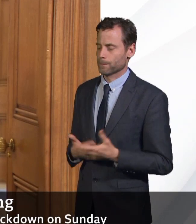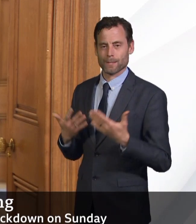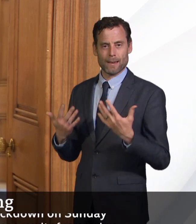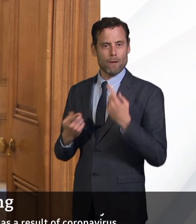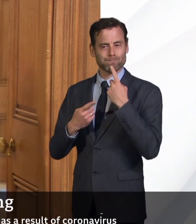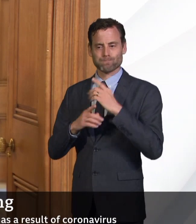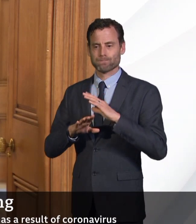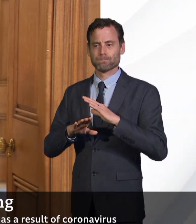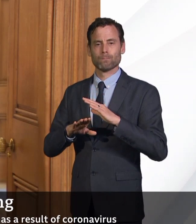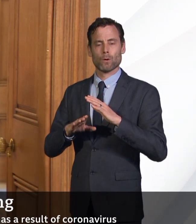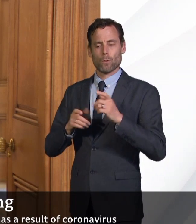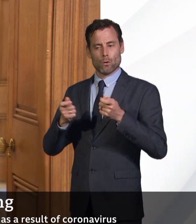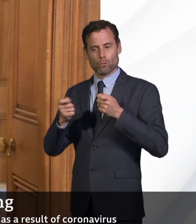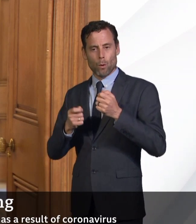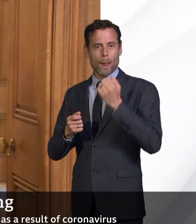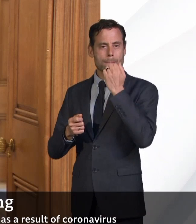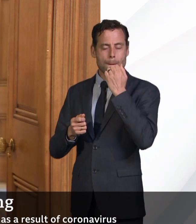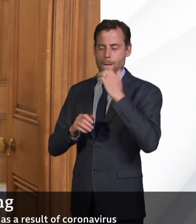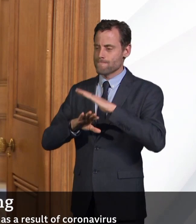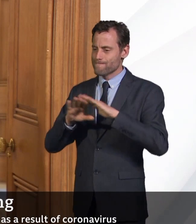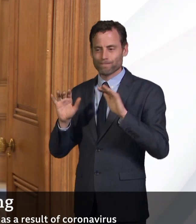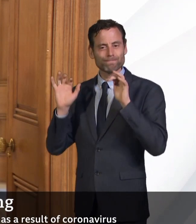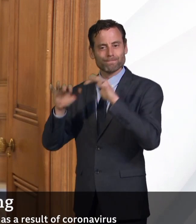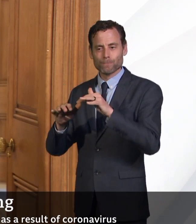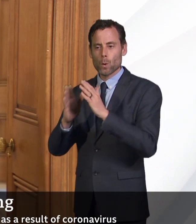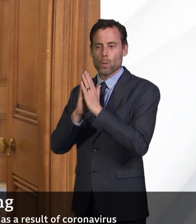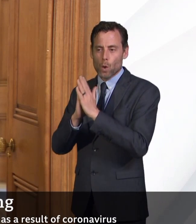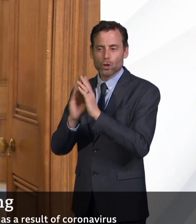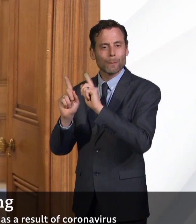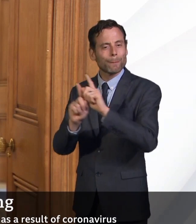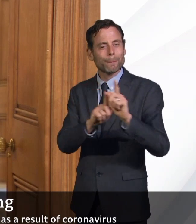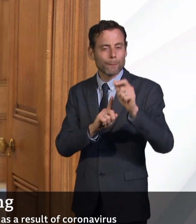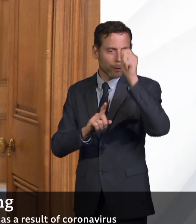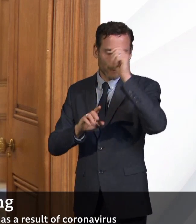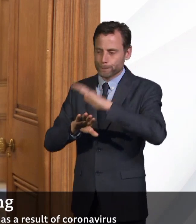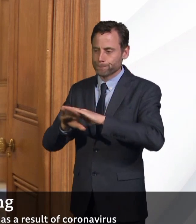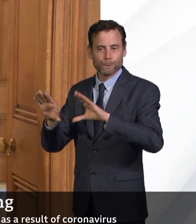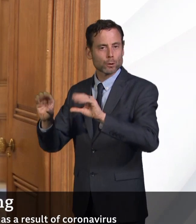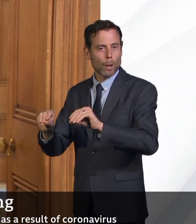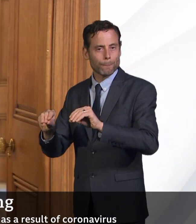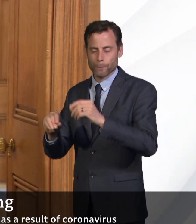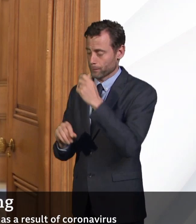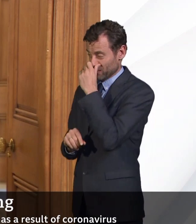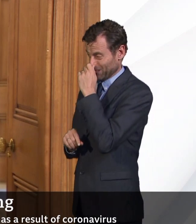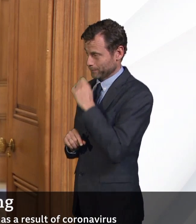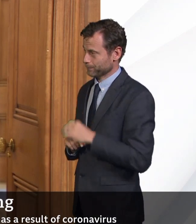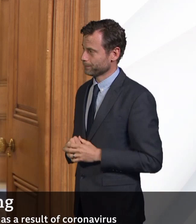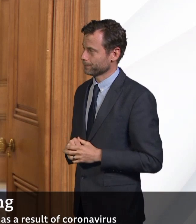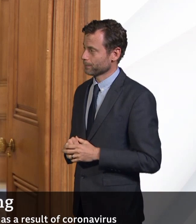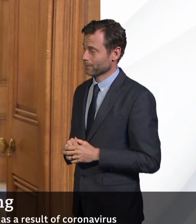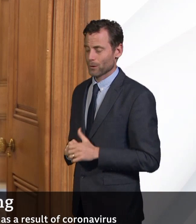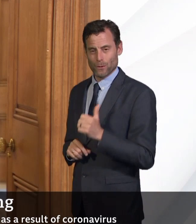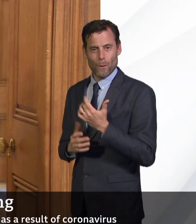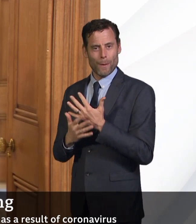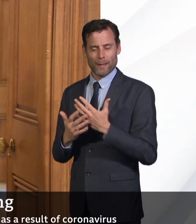of worship have also been stopped for lots of people from many different religions, that has also affected them as